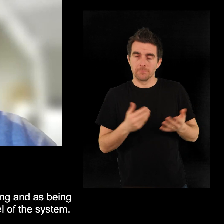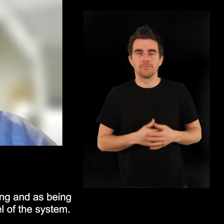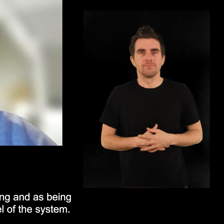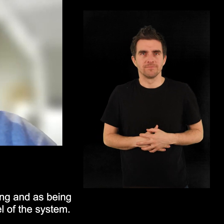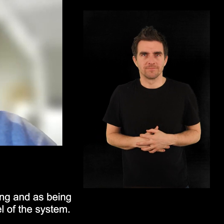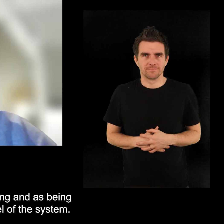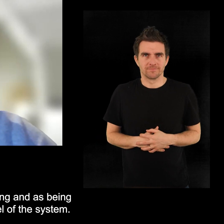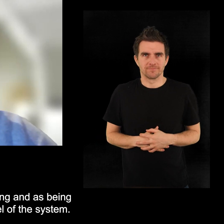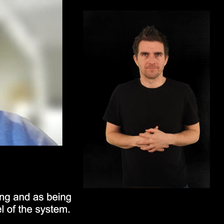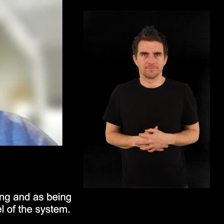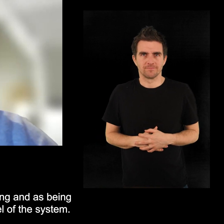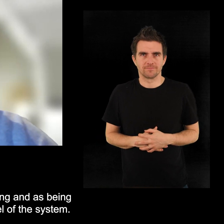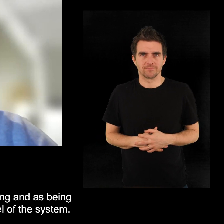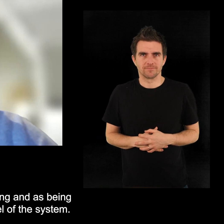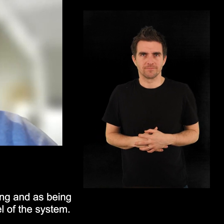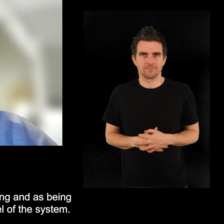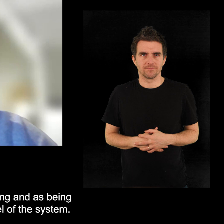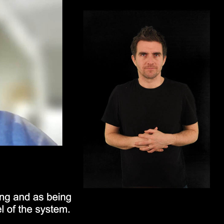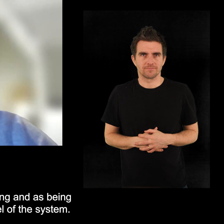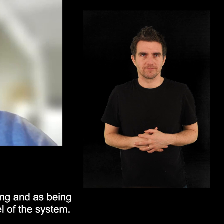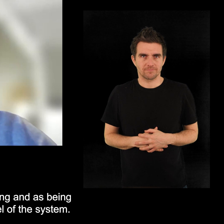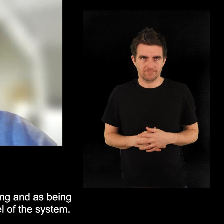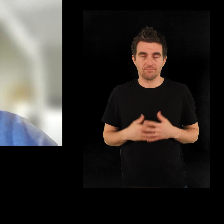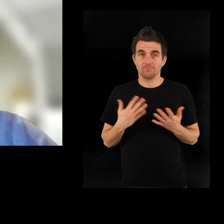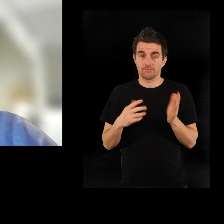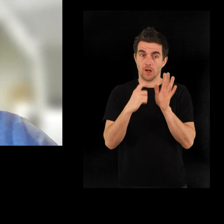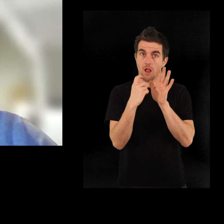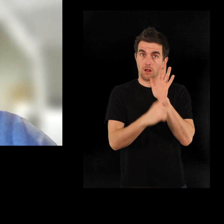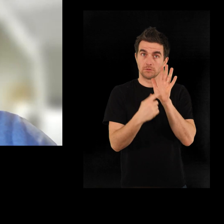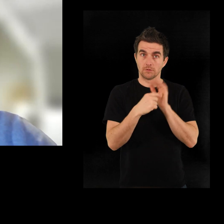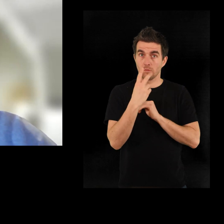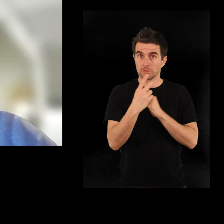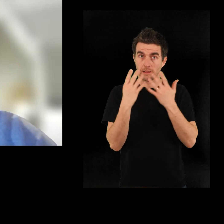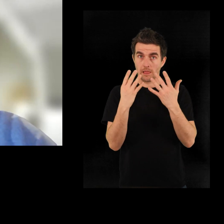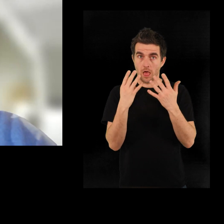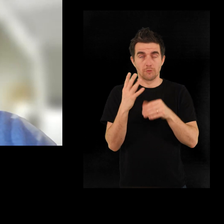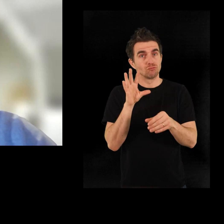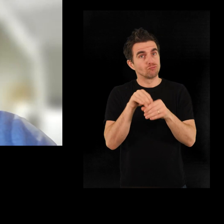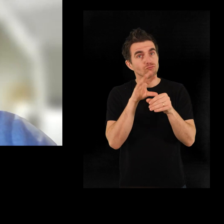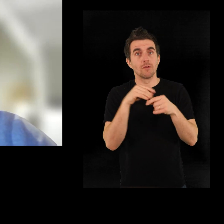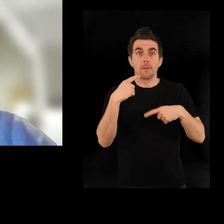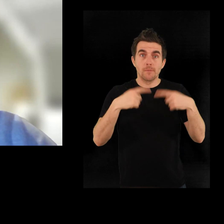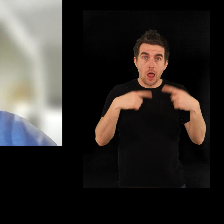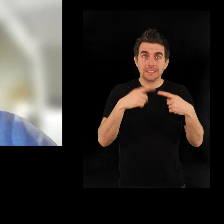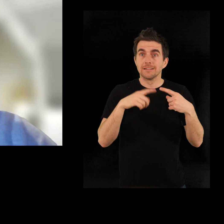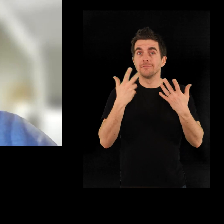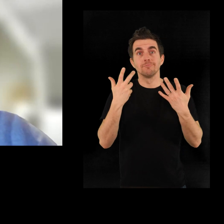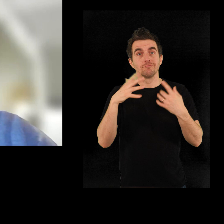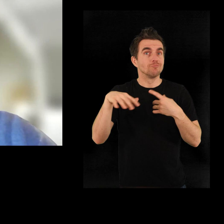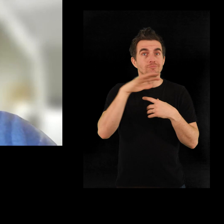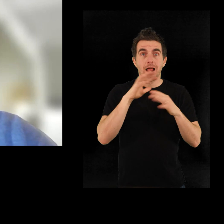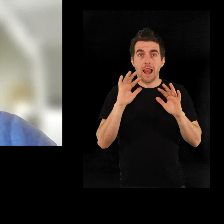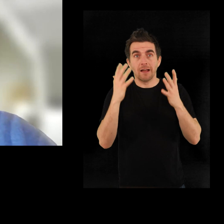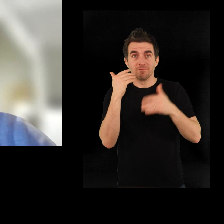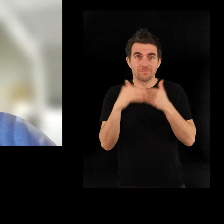being representatives at every level of the system. Article 29, participation in political and